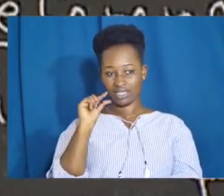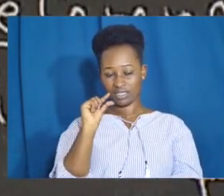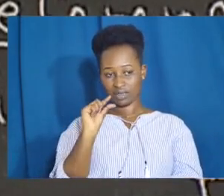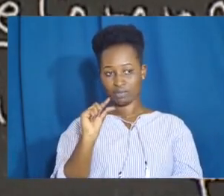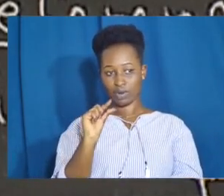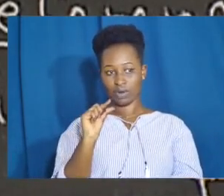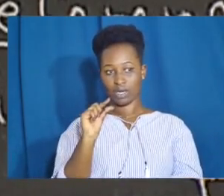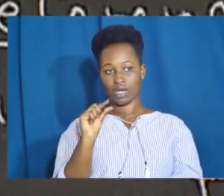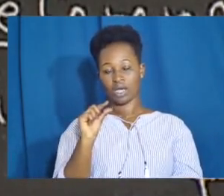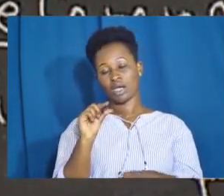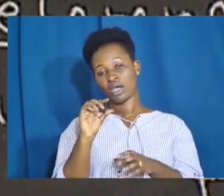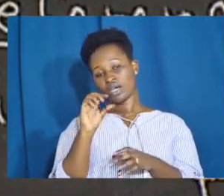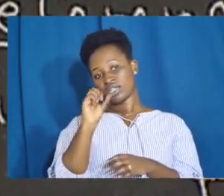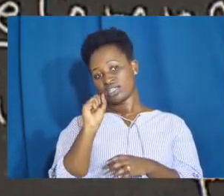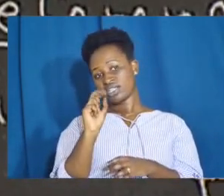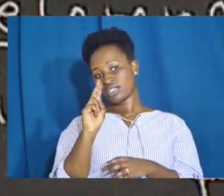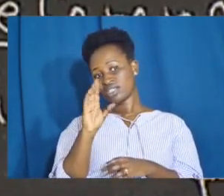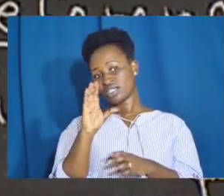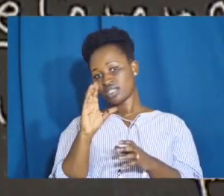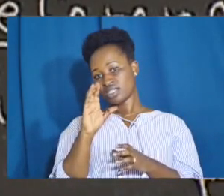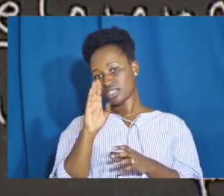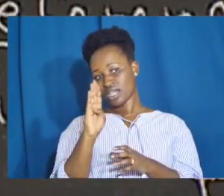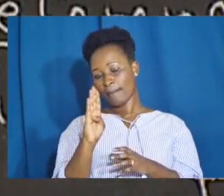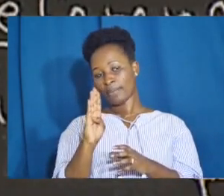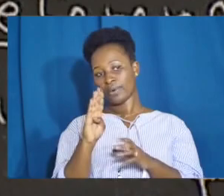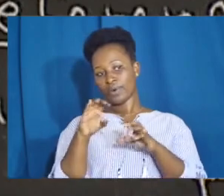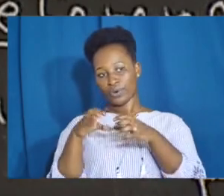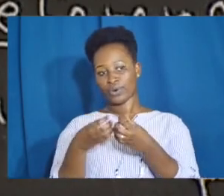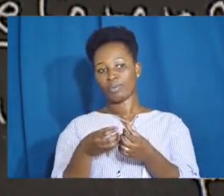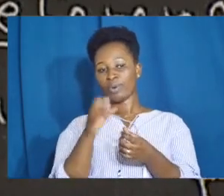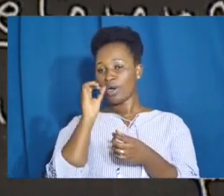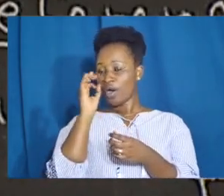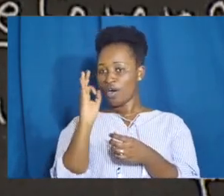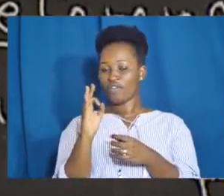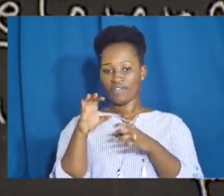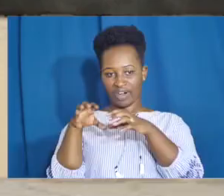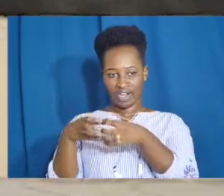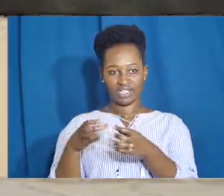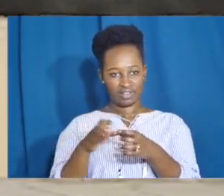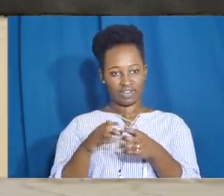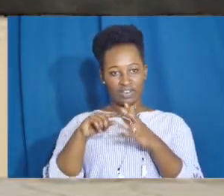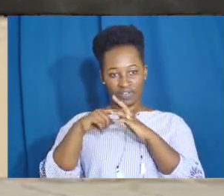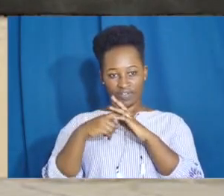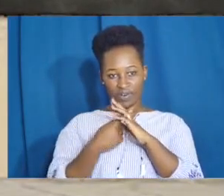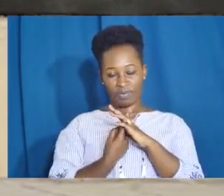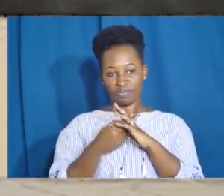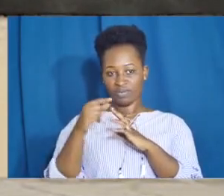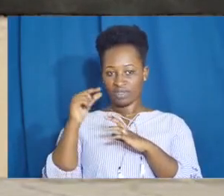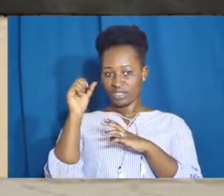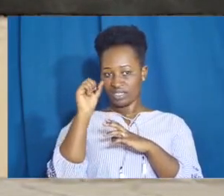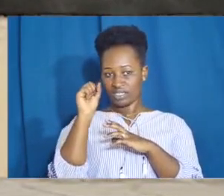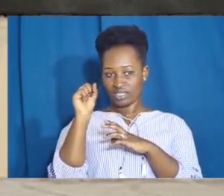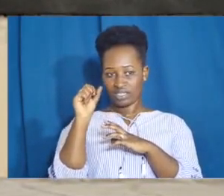smaller subgroups of classification. That means from genus and species. What do?